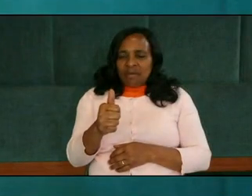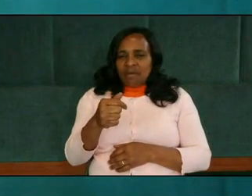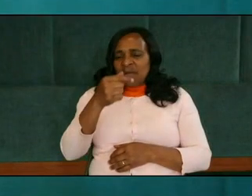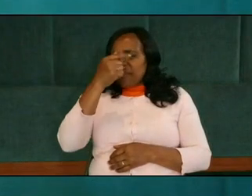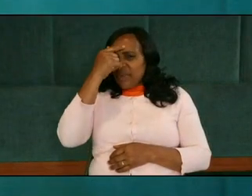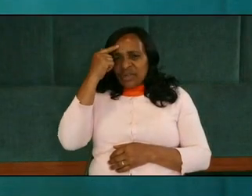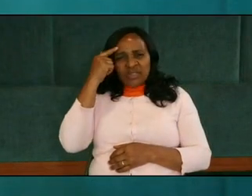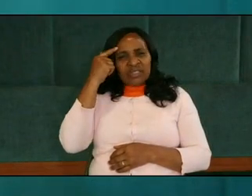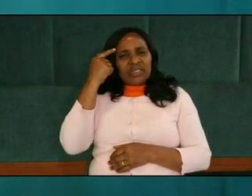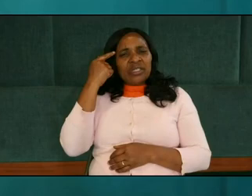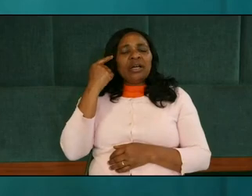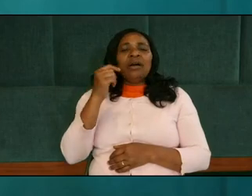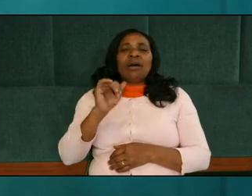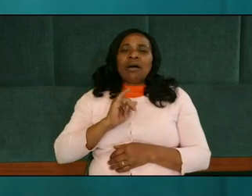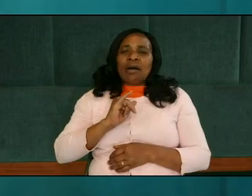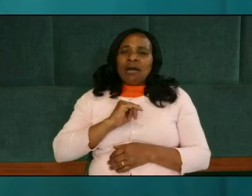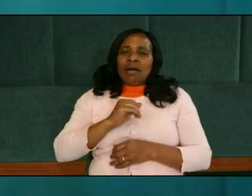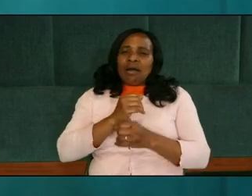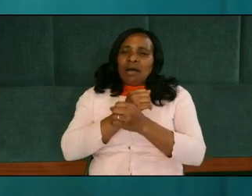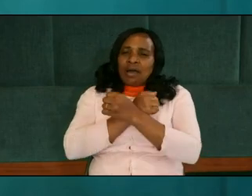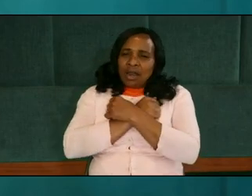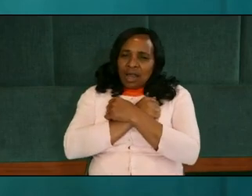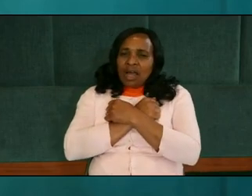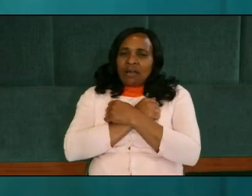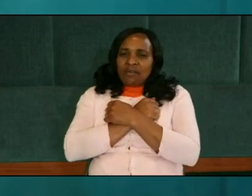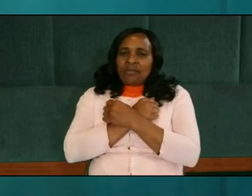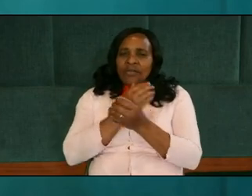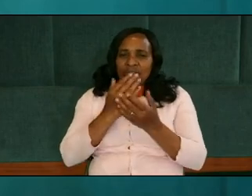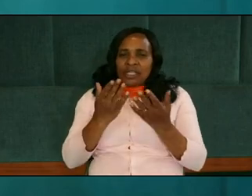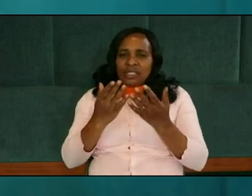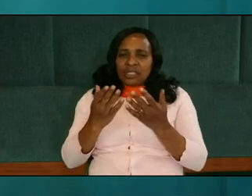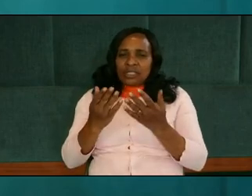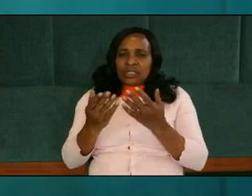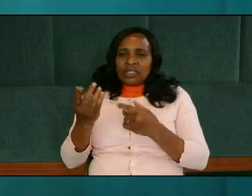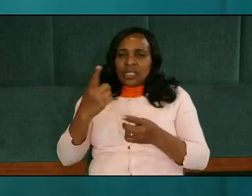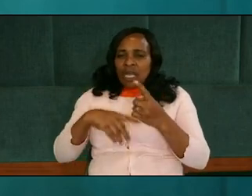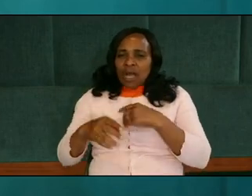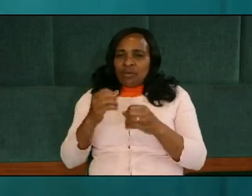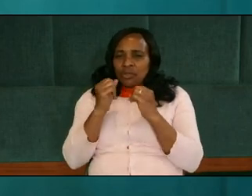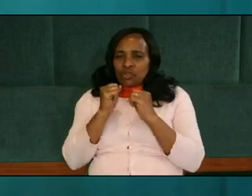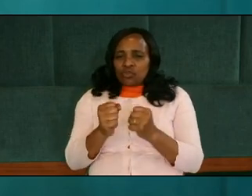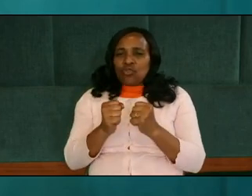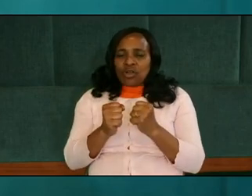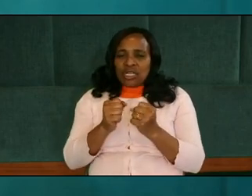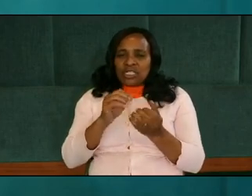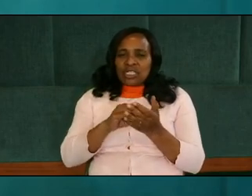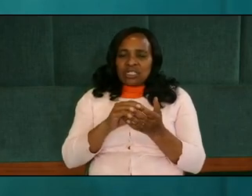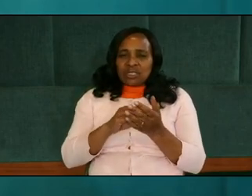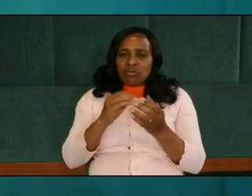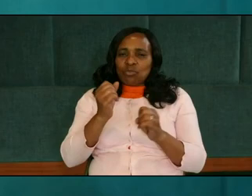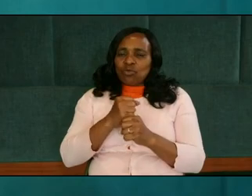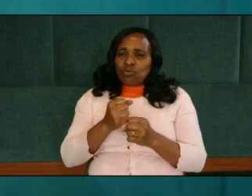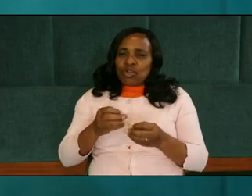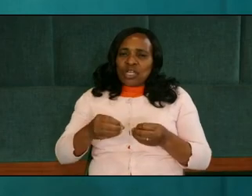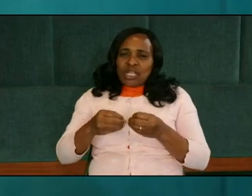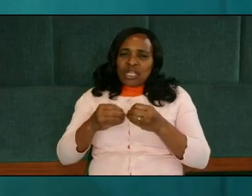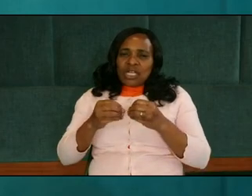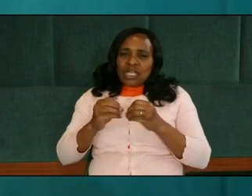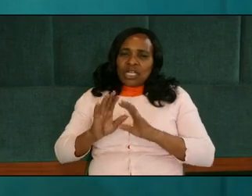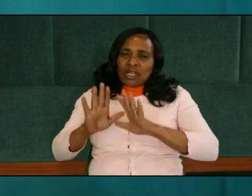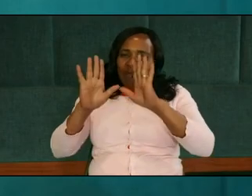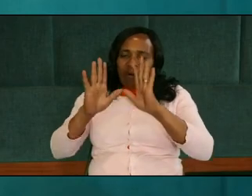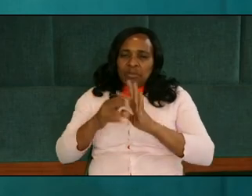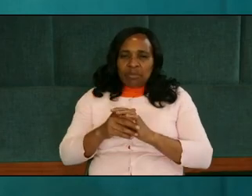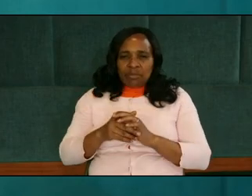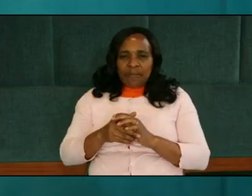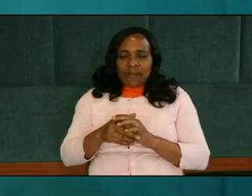because I love to come off as the one with the strongest faith so that she doesn't give up.